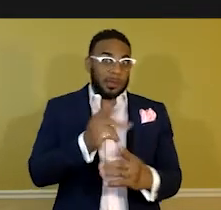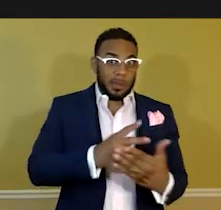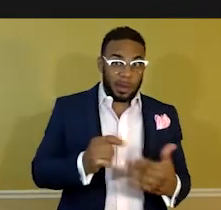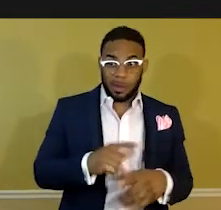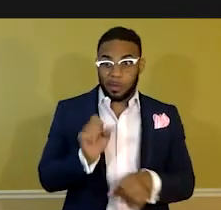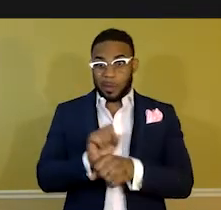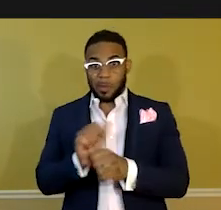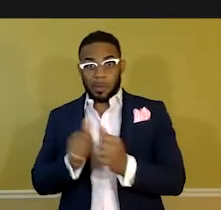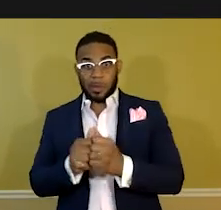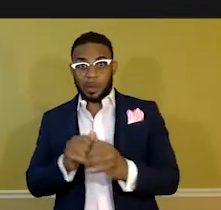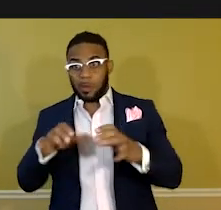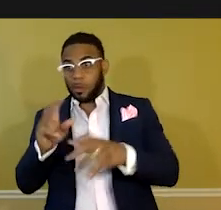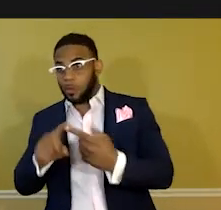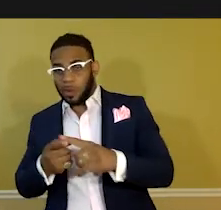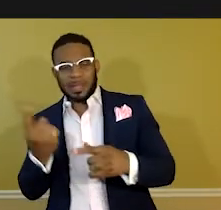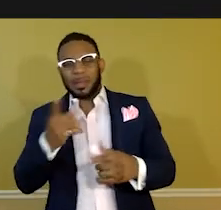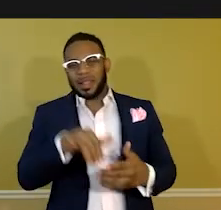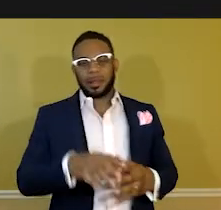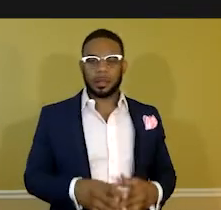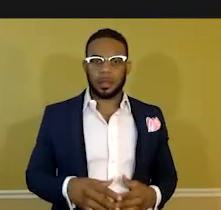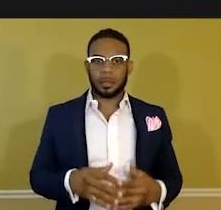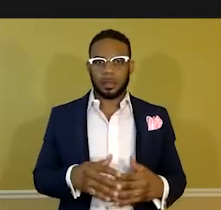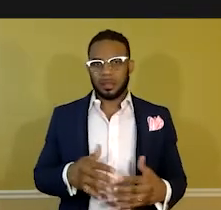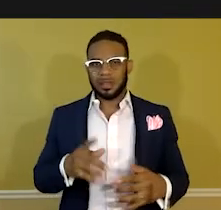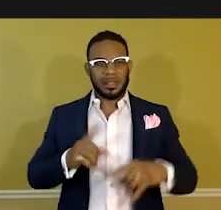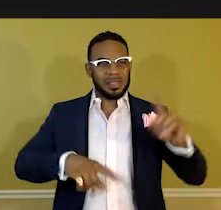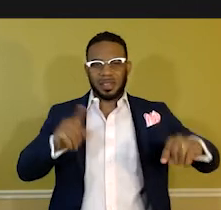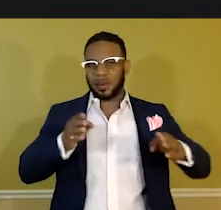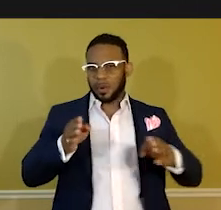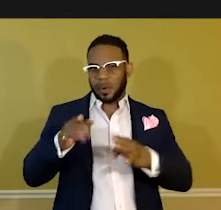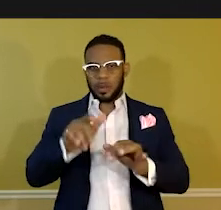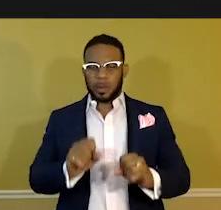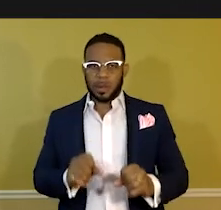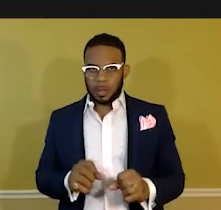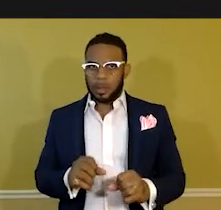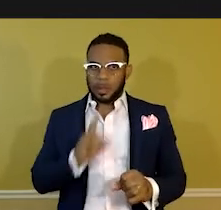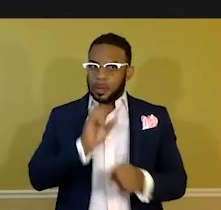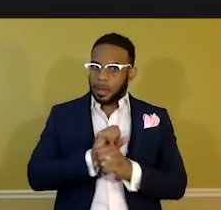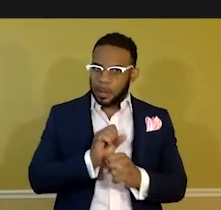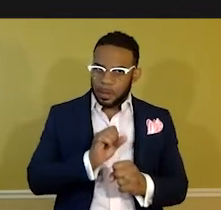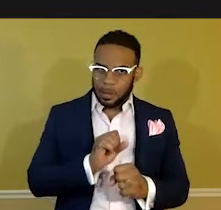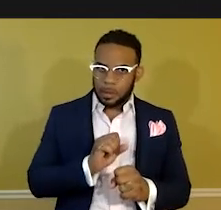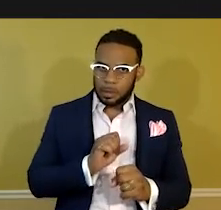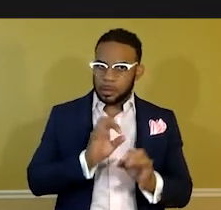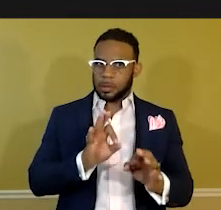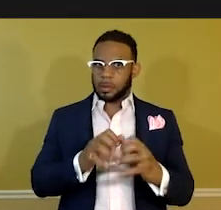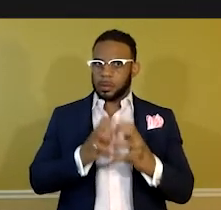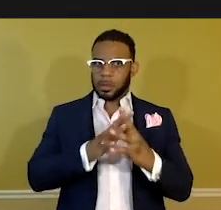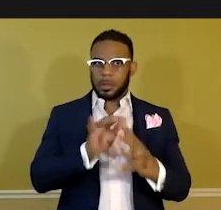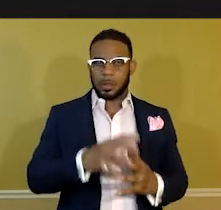maybe you work with, with a friend or something like that. Um, these are different ways that you can, you know, actually beef up that portfolio.